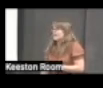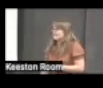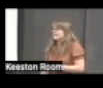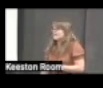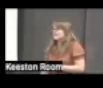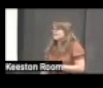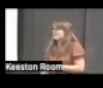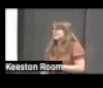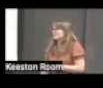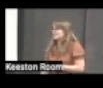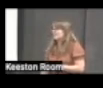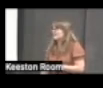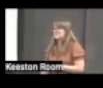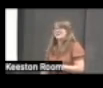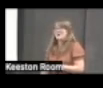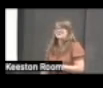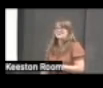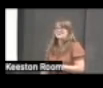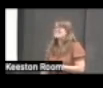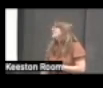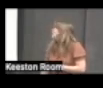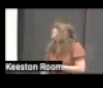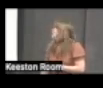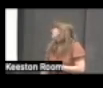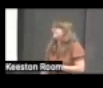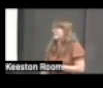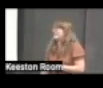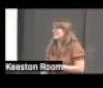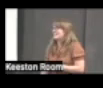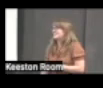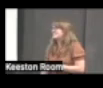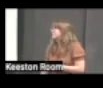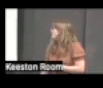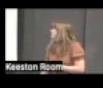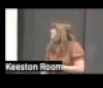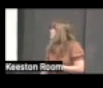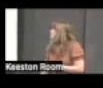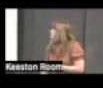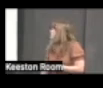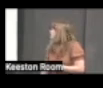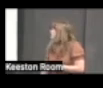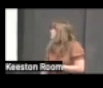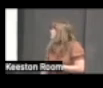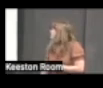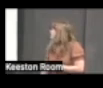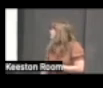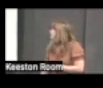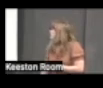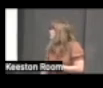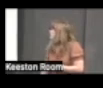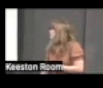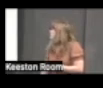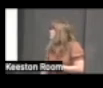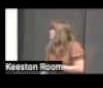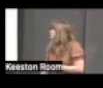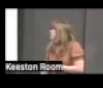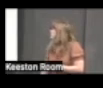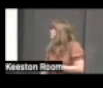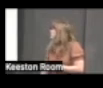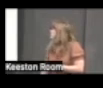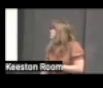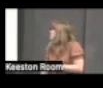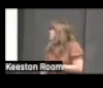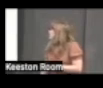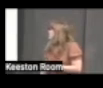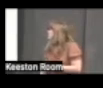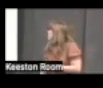I had the keepers call me if they saw any breeding. So we had a lot of jokes